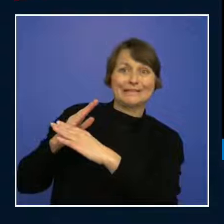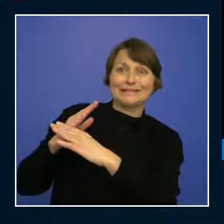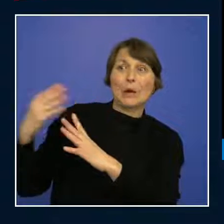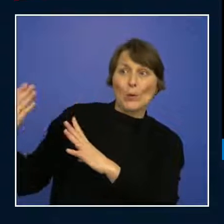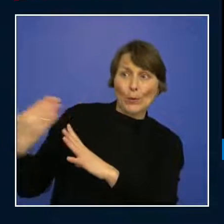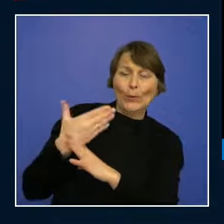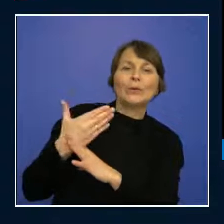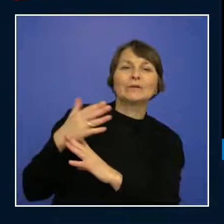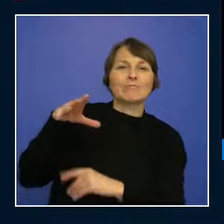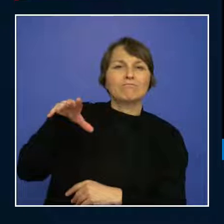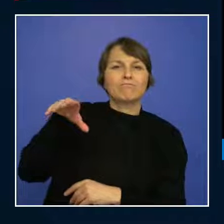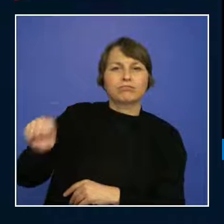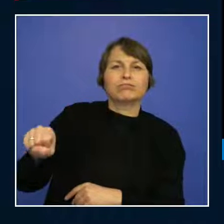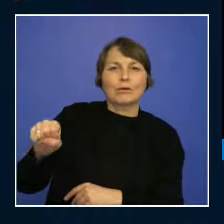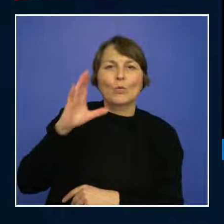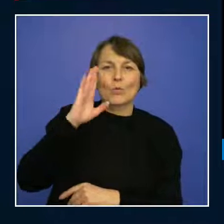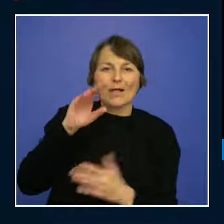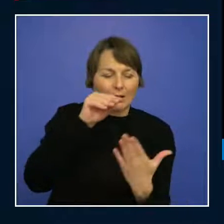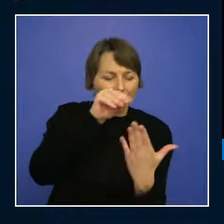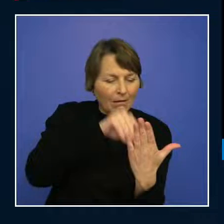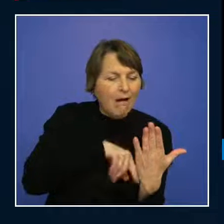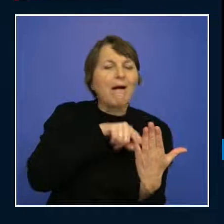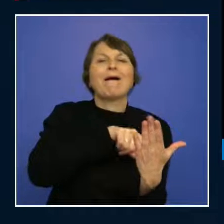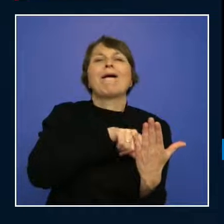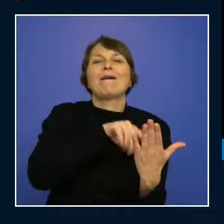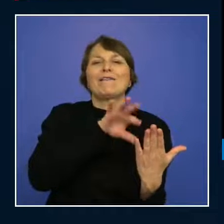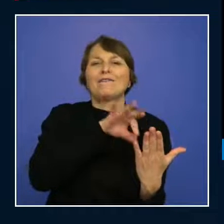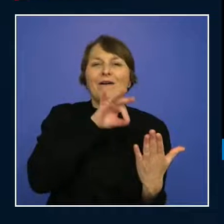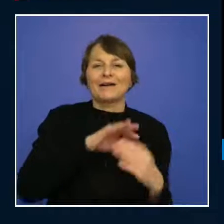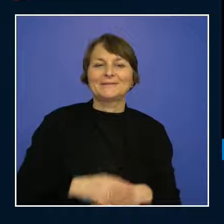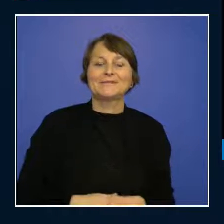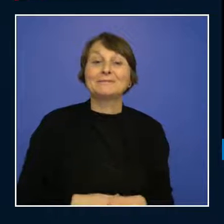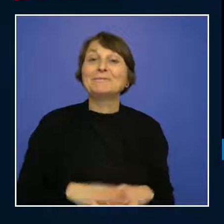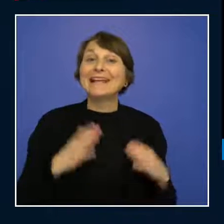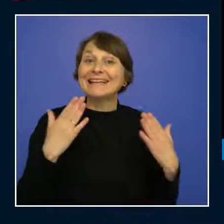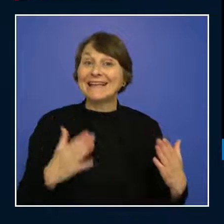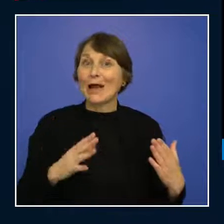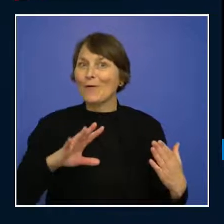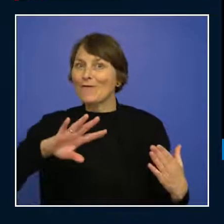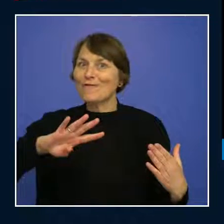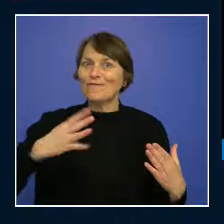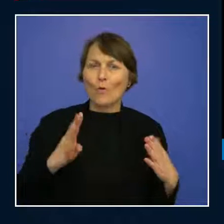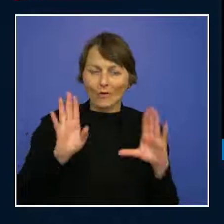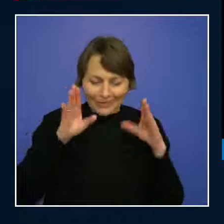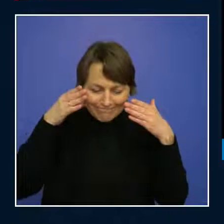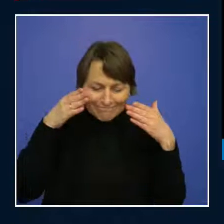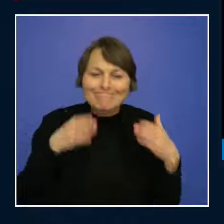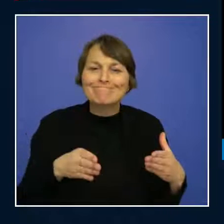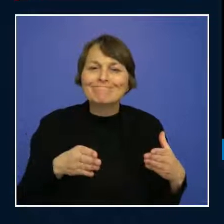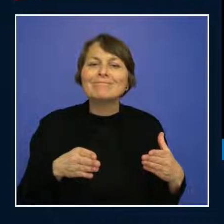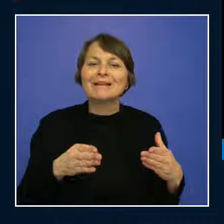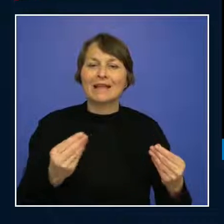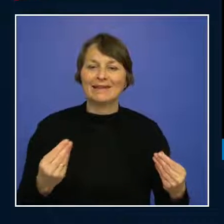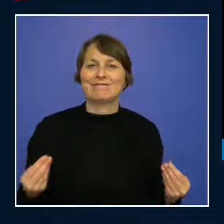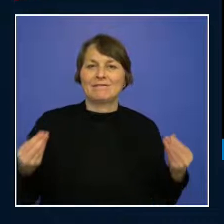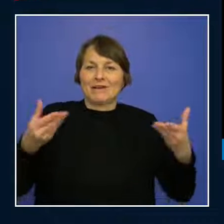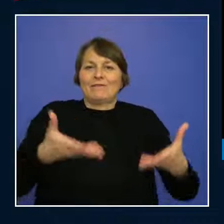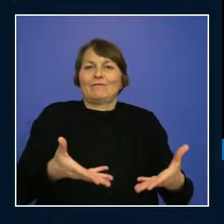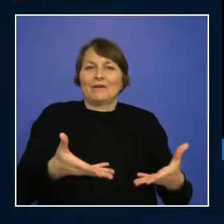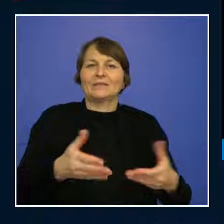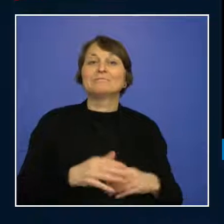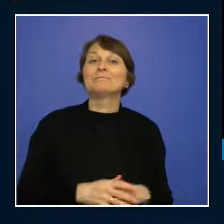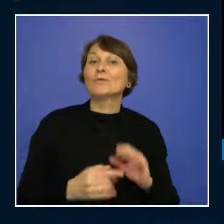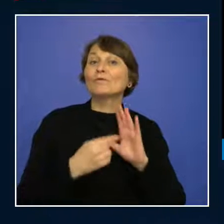Now, today we're going to be focusing on that fourth corner, that fourth pillar, which is delivery. So we'll be talking about things like the CDN